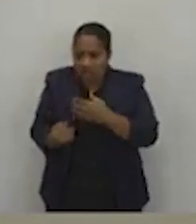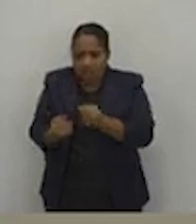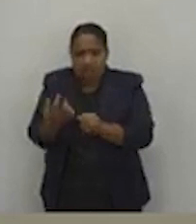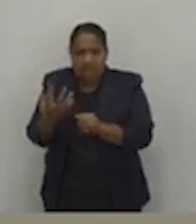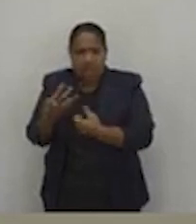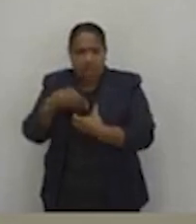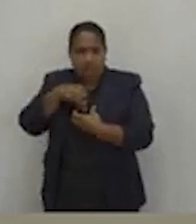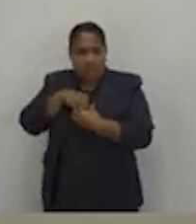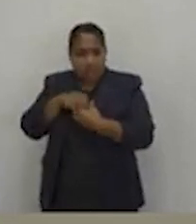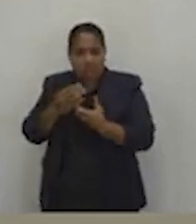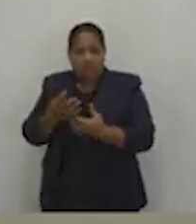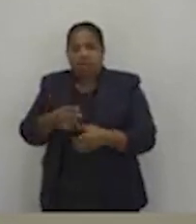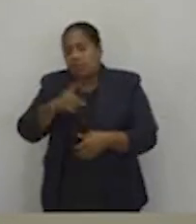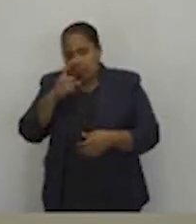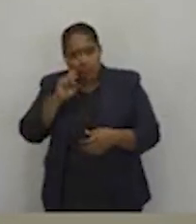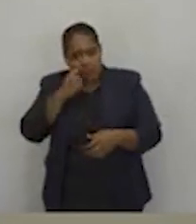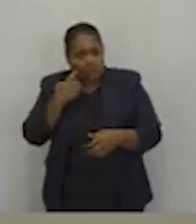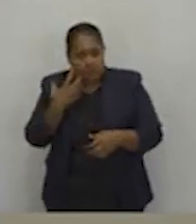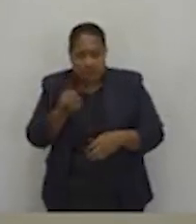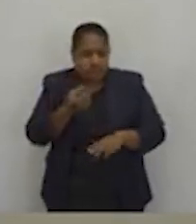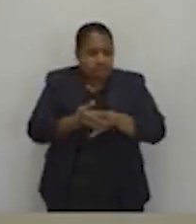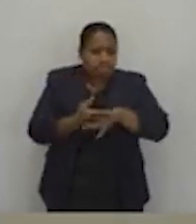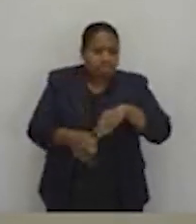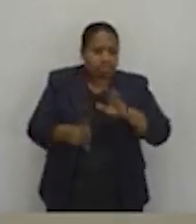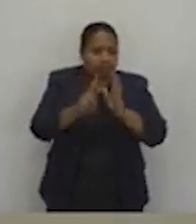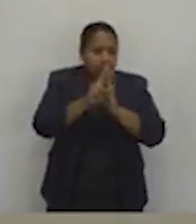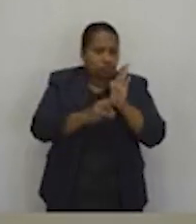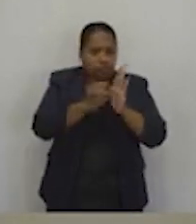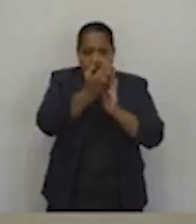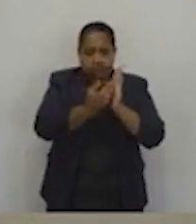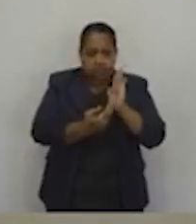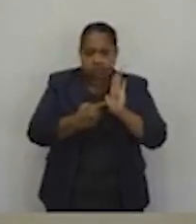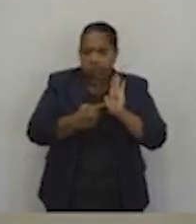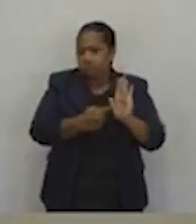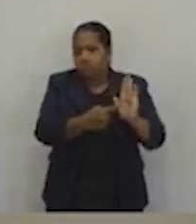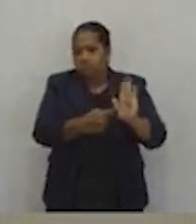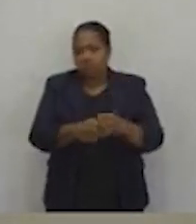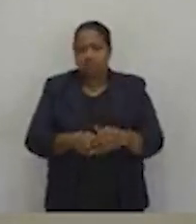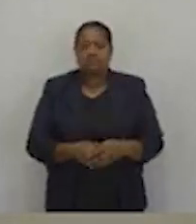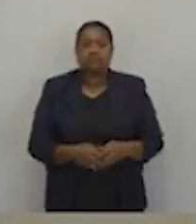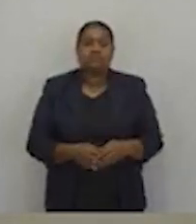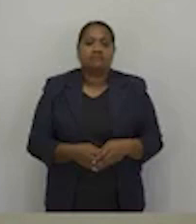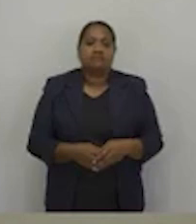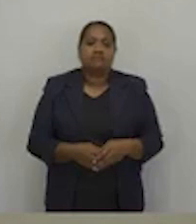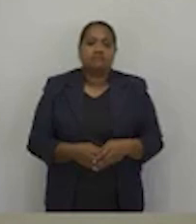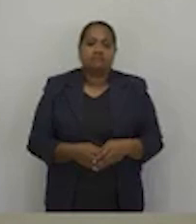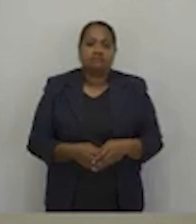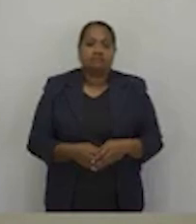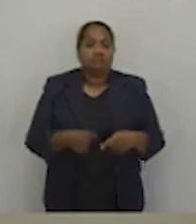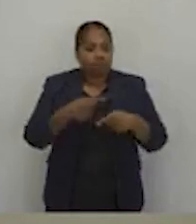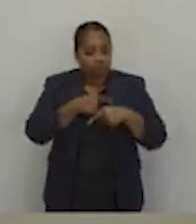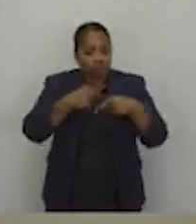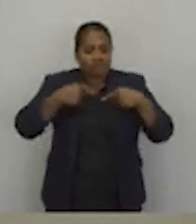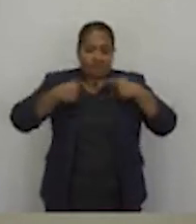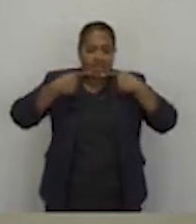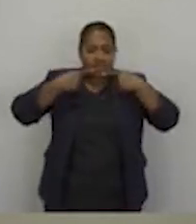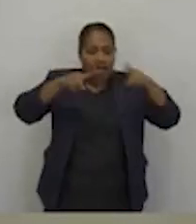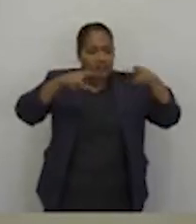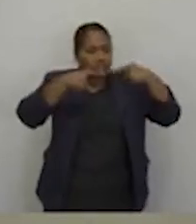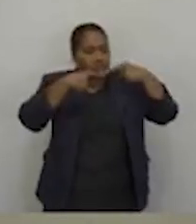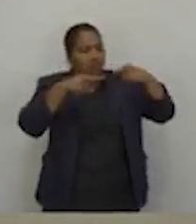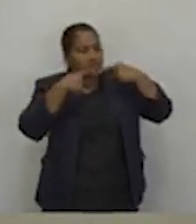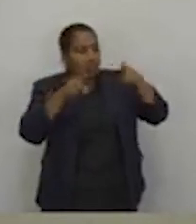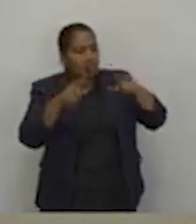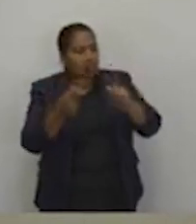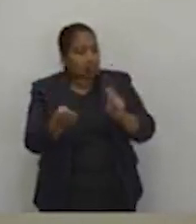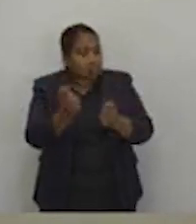The containment area may grow or constrict to more targeted regions. We will announce those changes through our